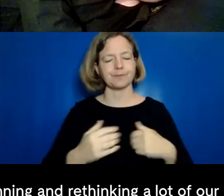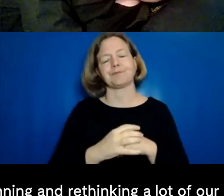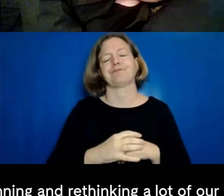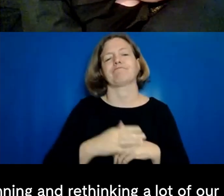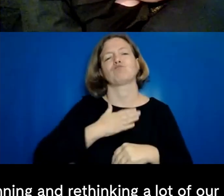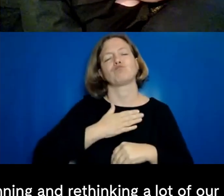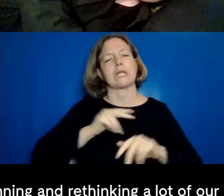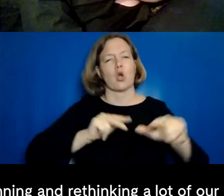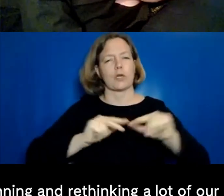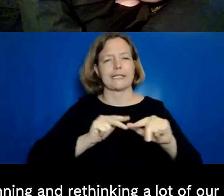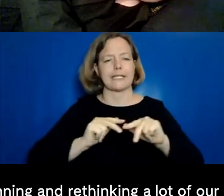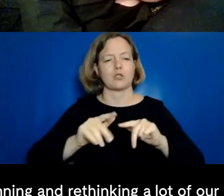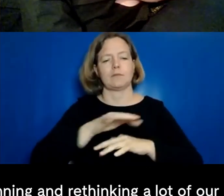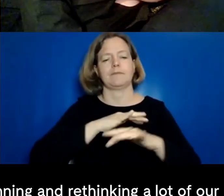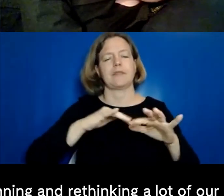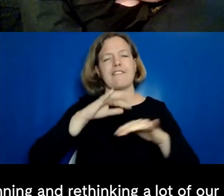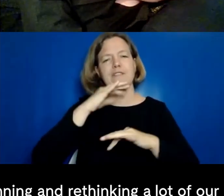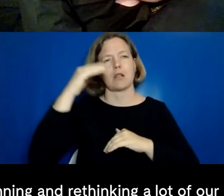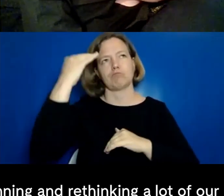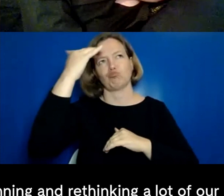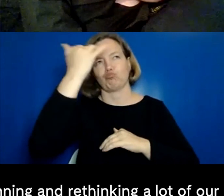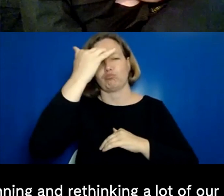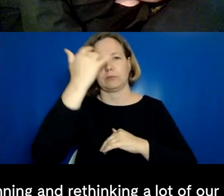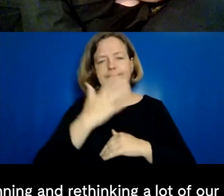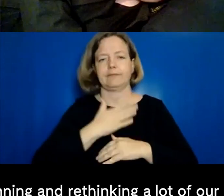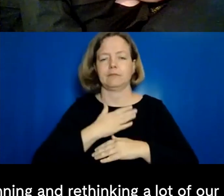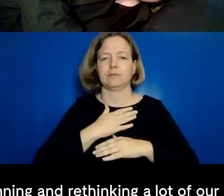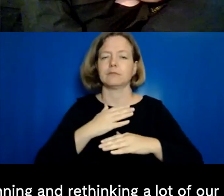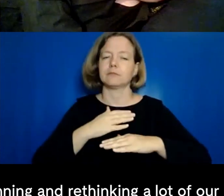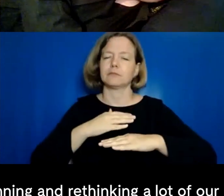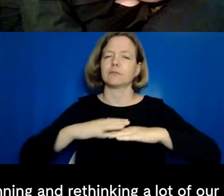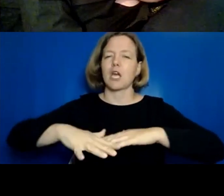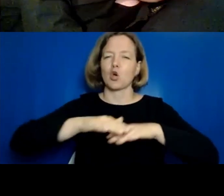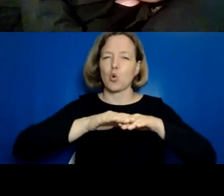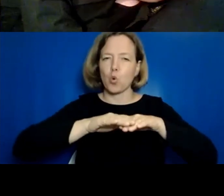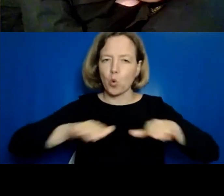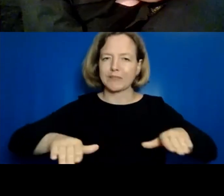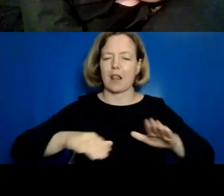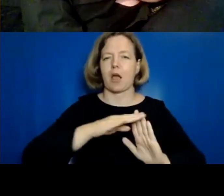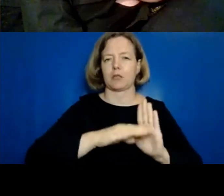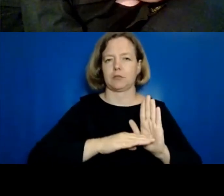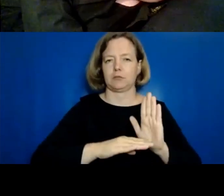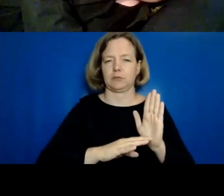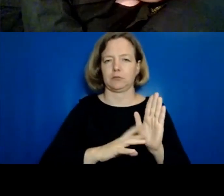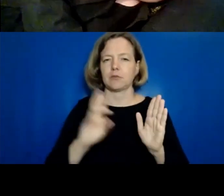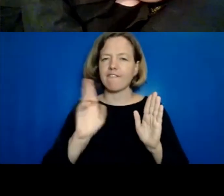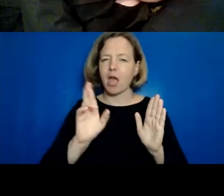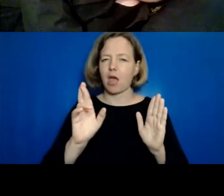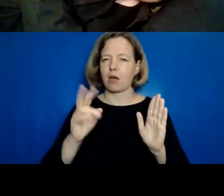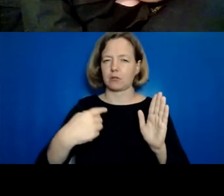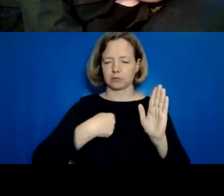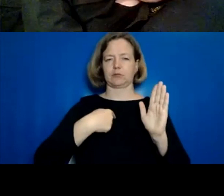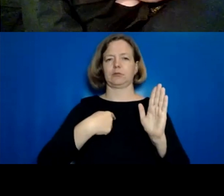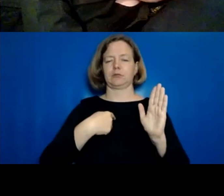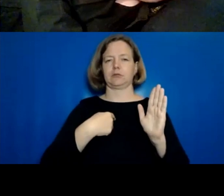lot of our foundational premises about who we are. And so what